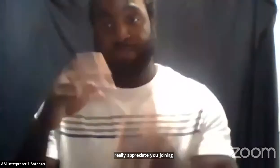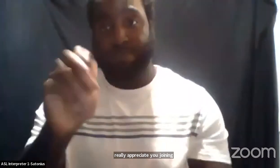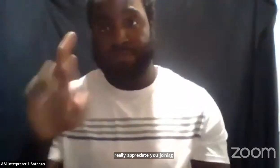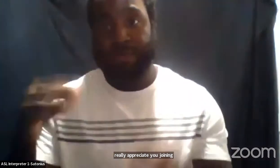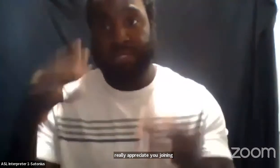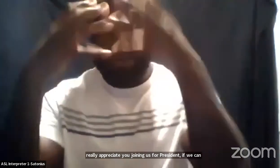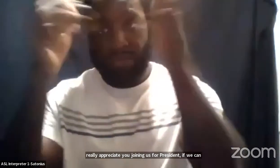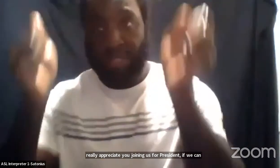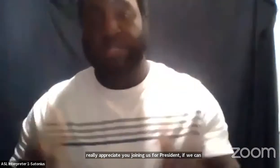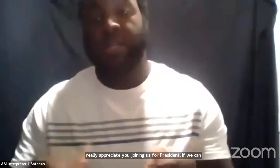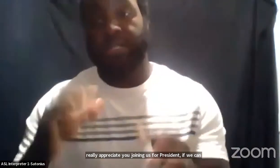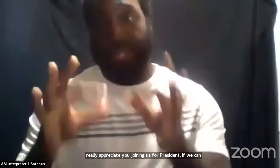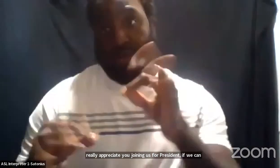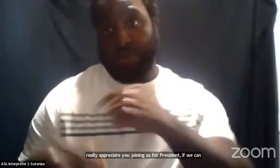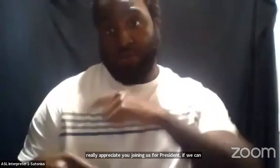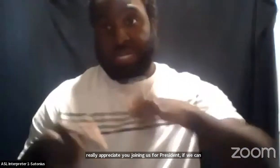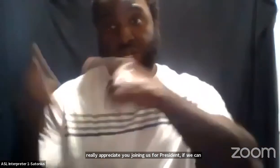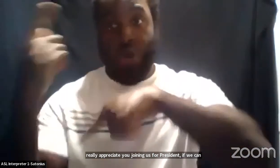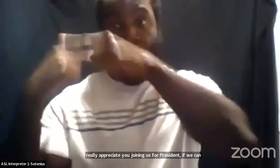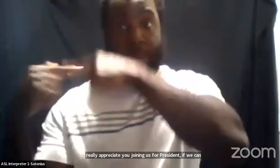If we can go back to